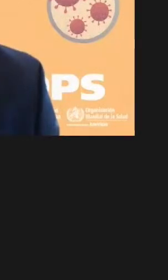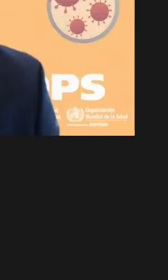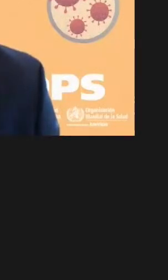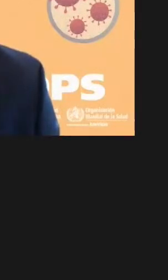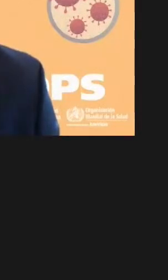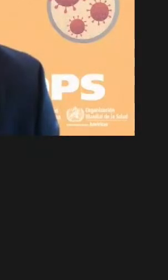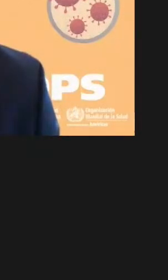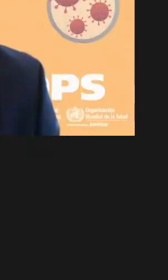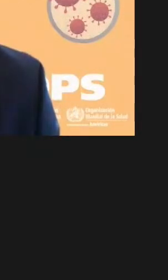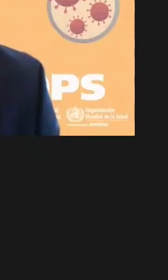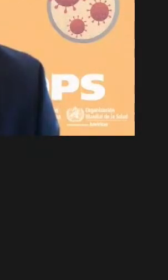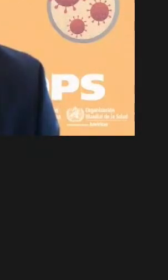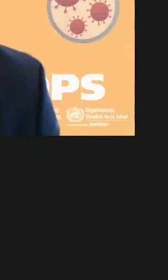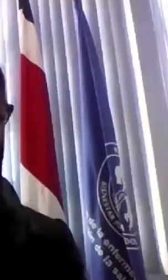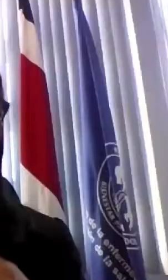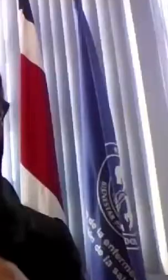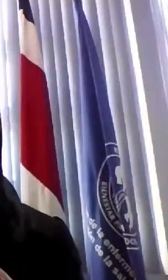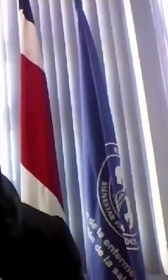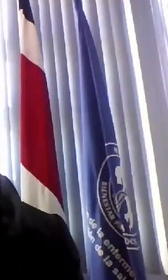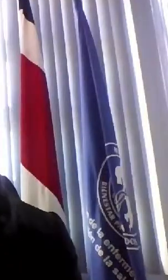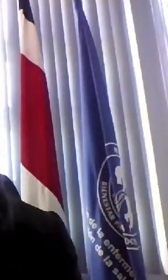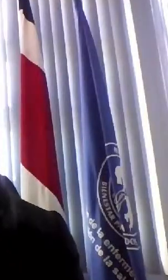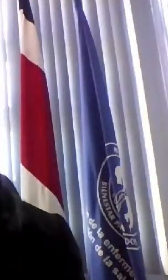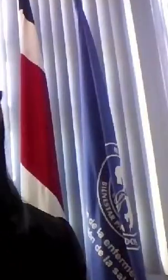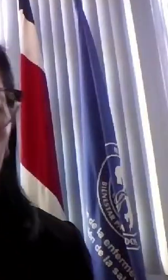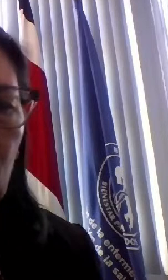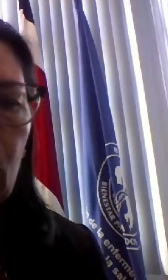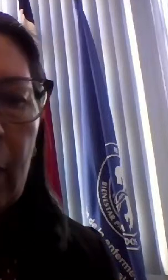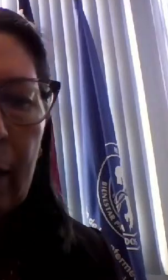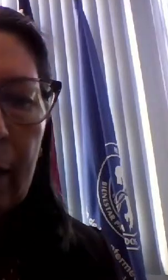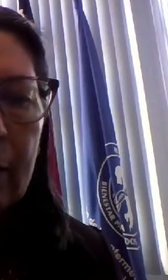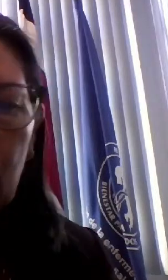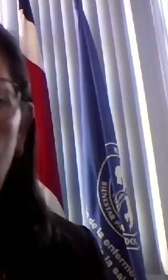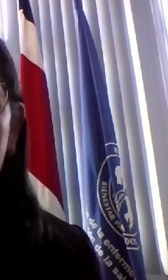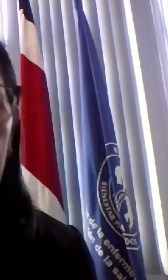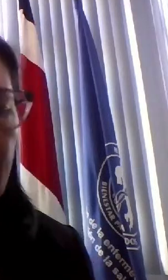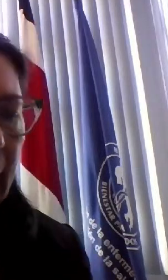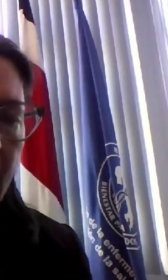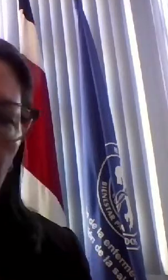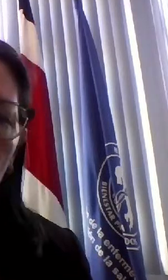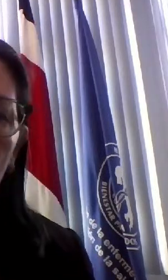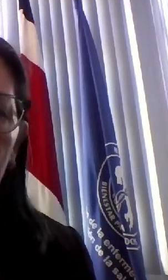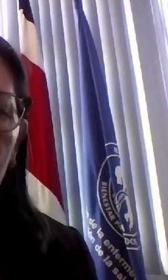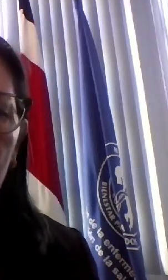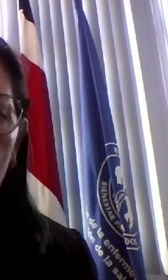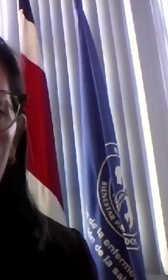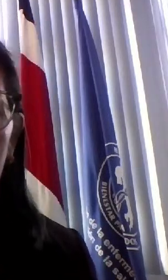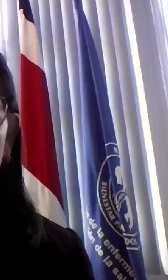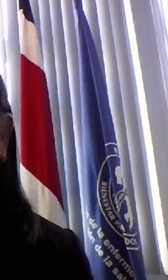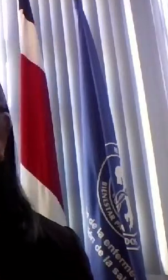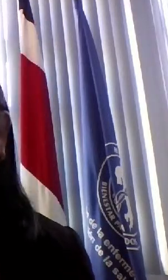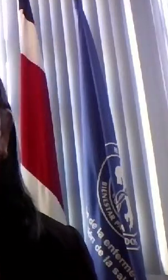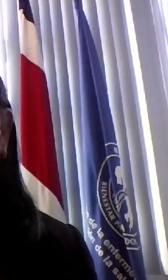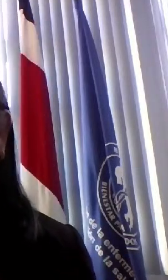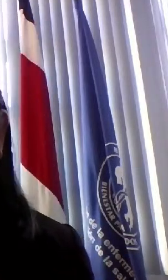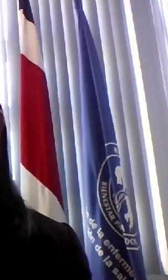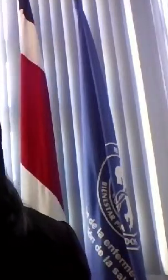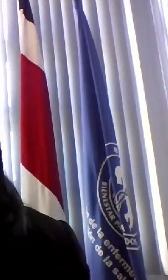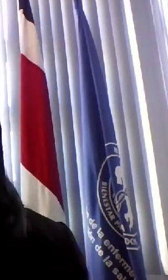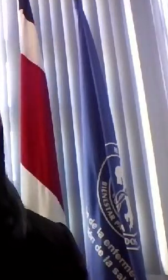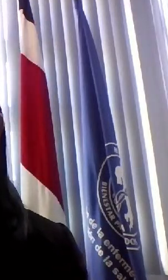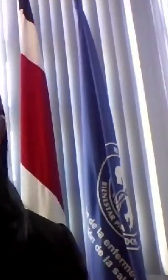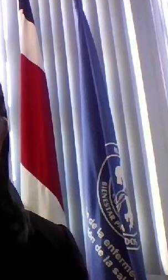Muy buenos días a todos y a todas. Un placer estar aquí con ustedes. Good morning, ladies and